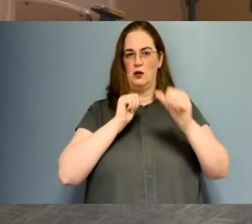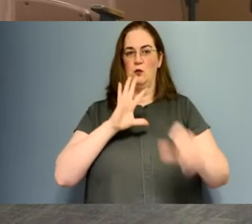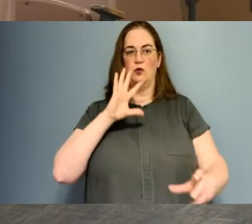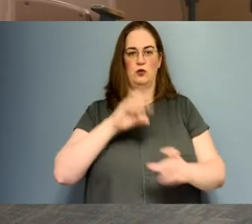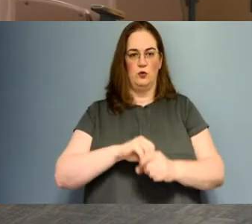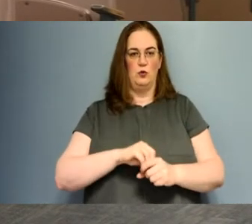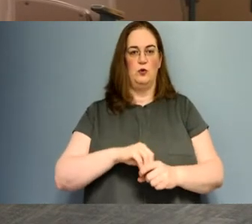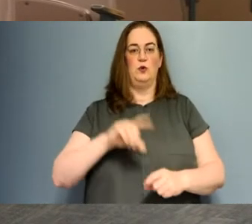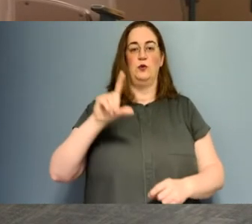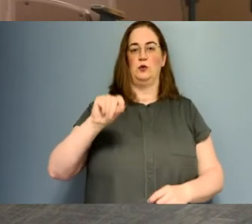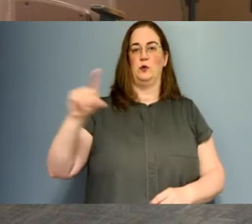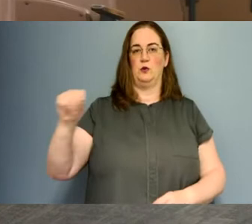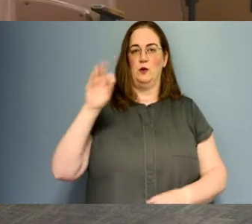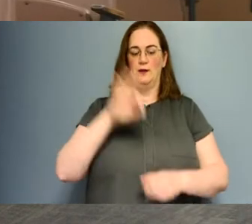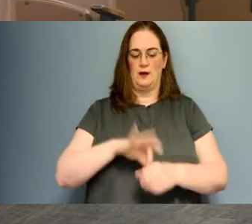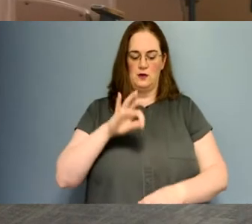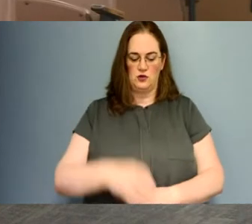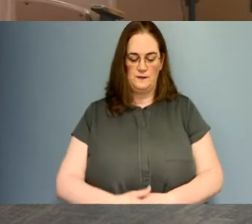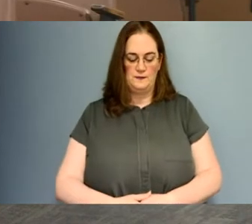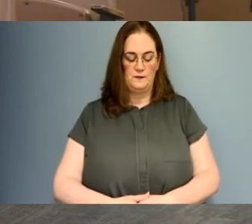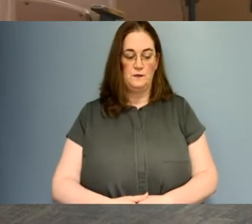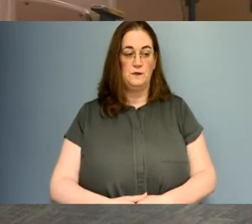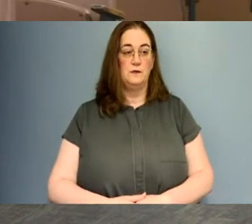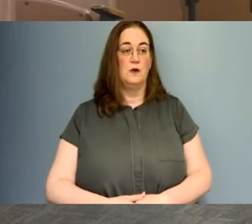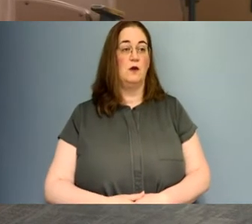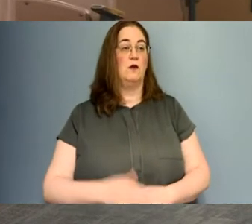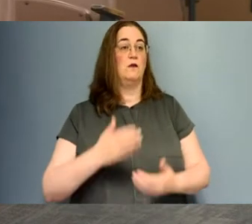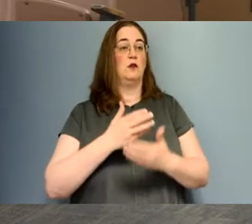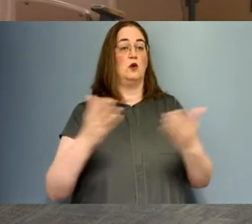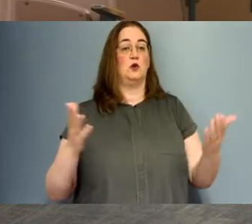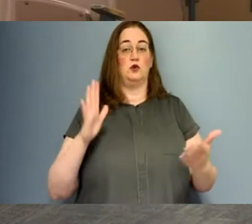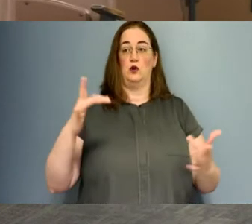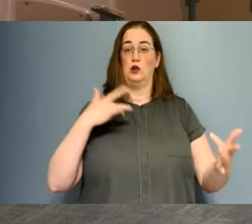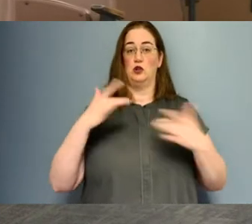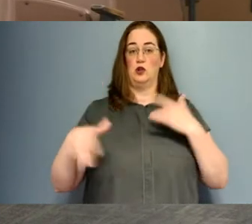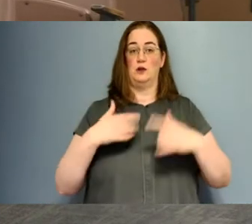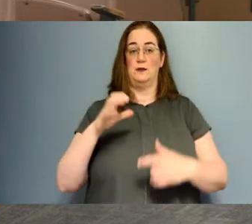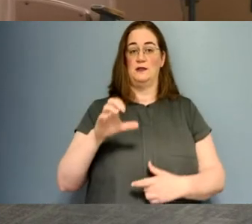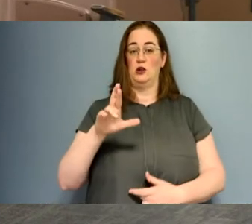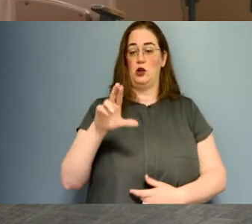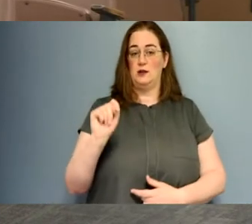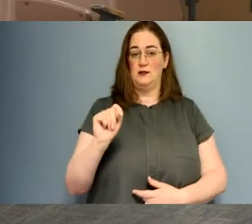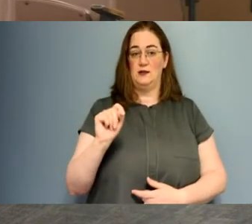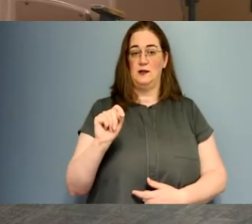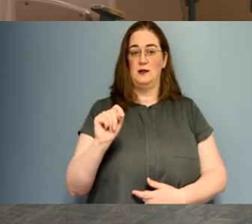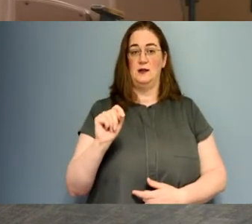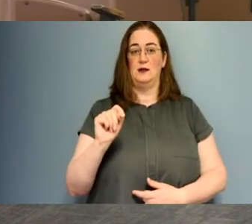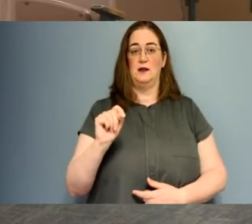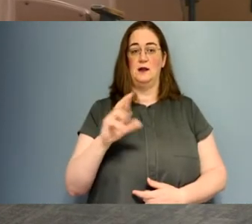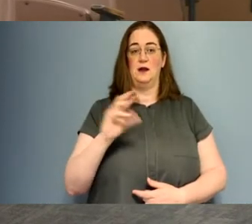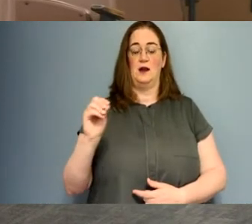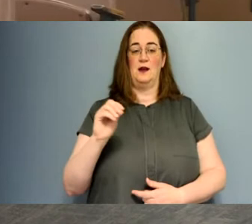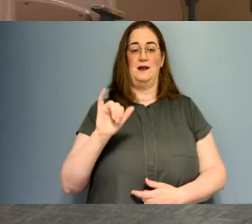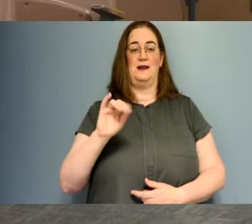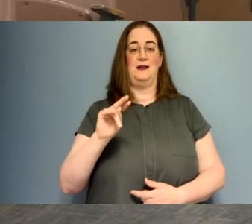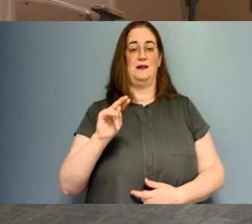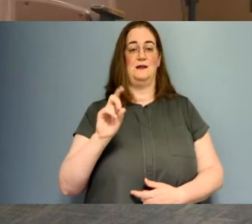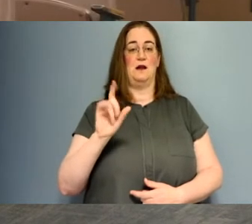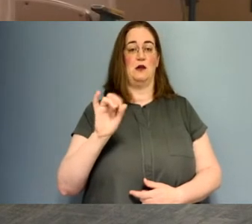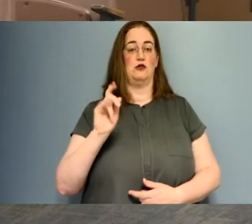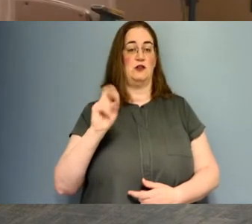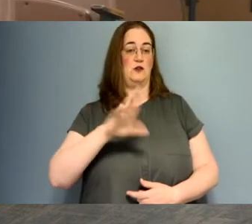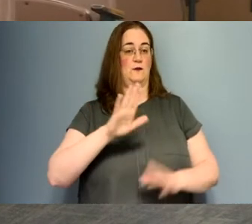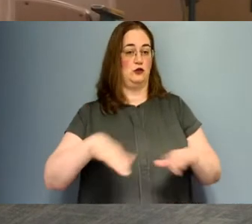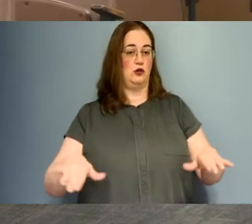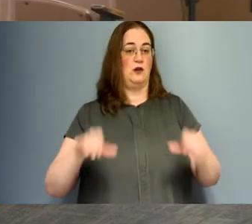the 2020 election. For those of you who are concerned about the CRT and the indoctrination of your children and the